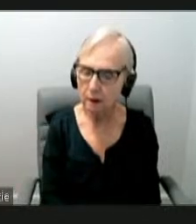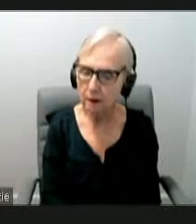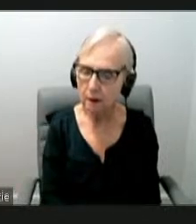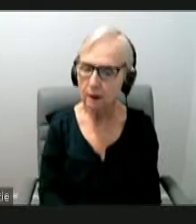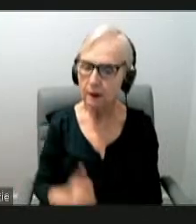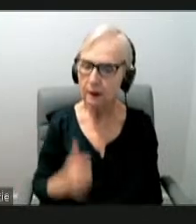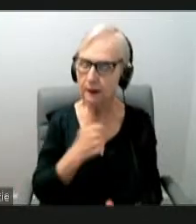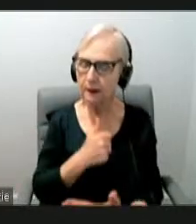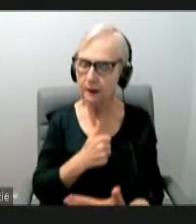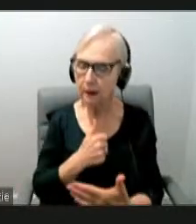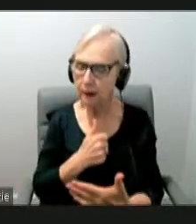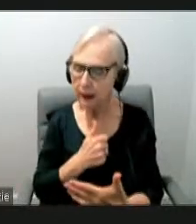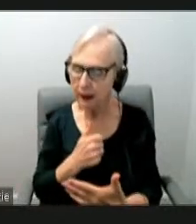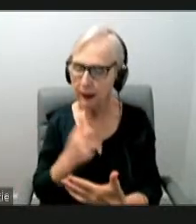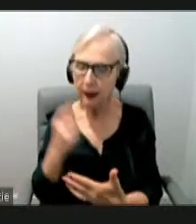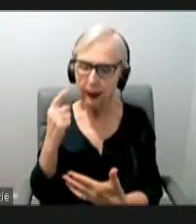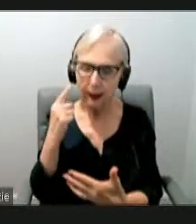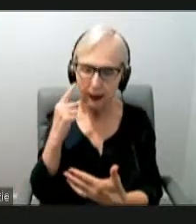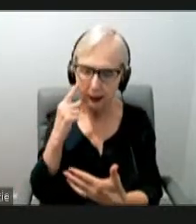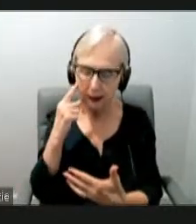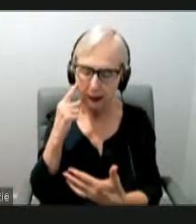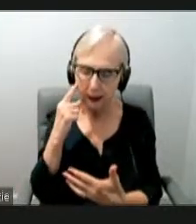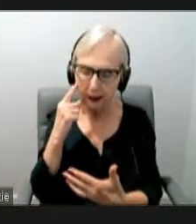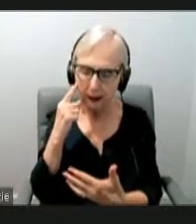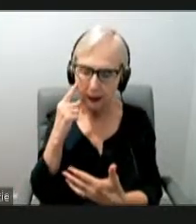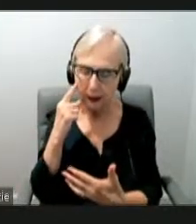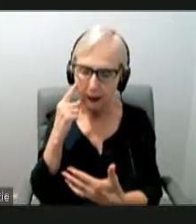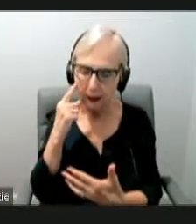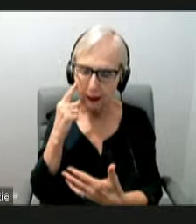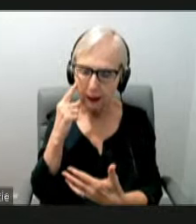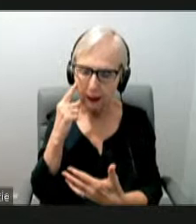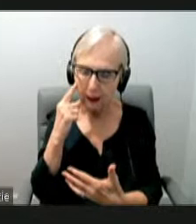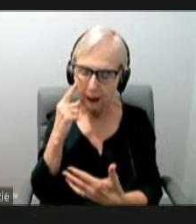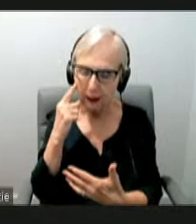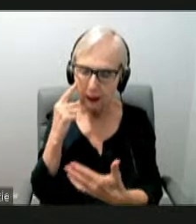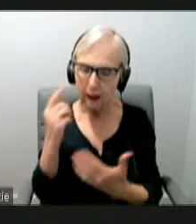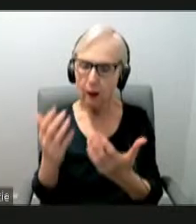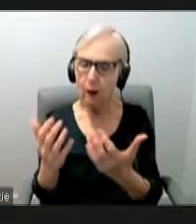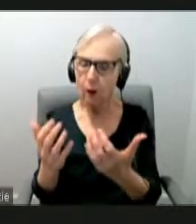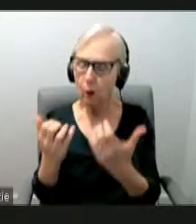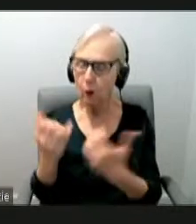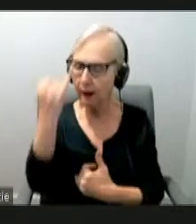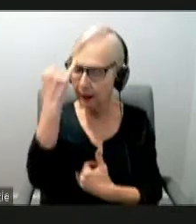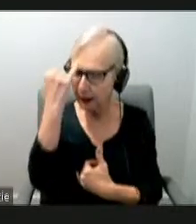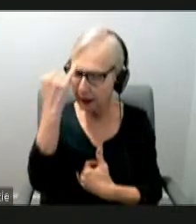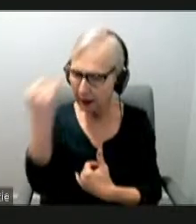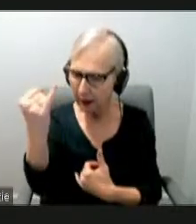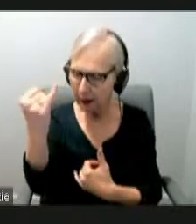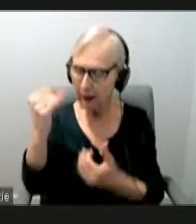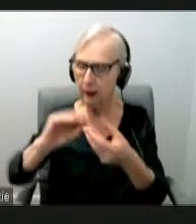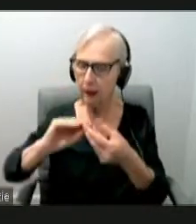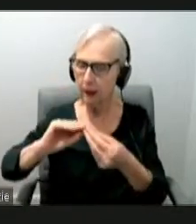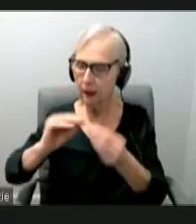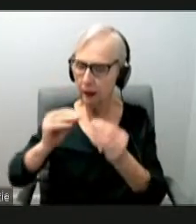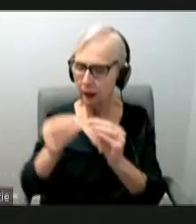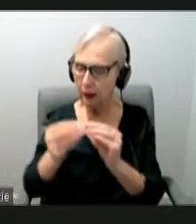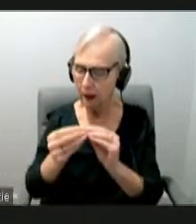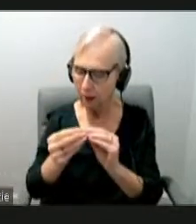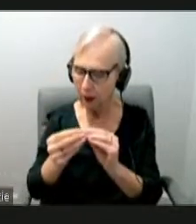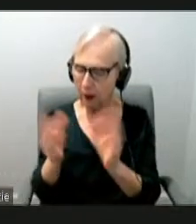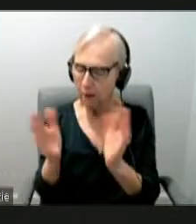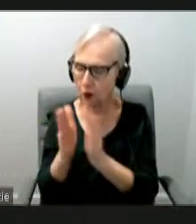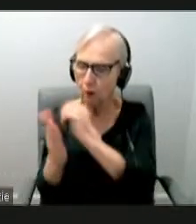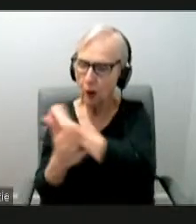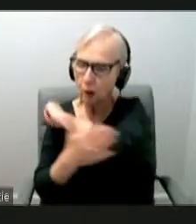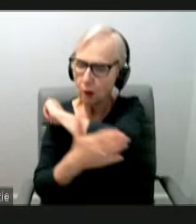Sorry, I'm cheating, but I think we've gone through everybody. I want to get an idea. There's a number of smaller